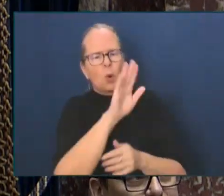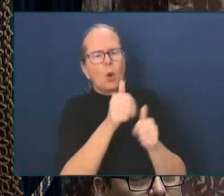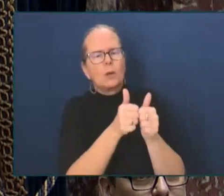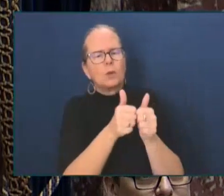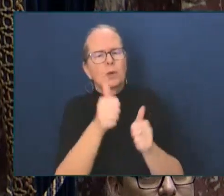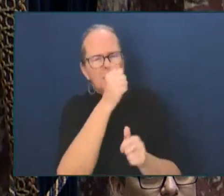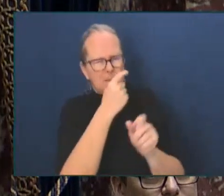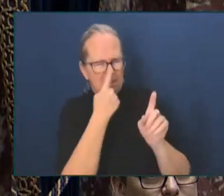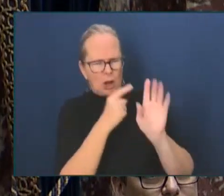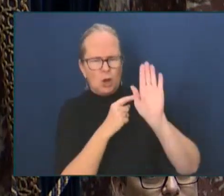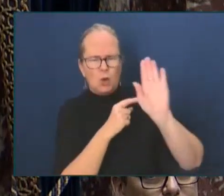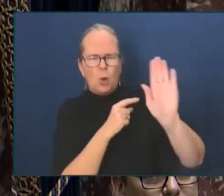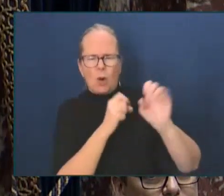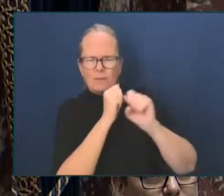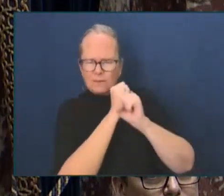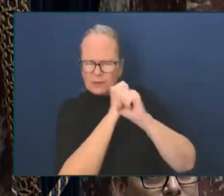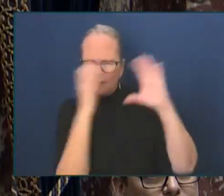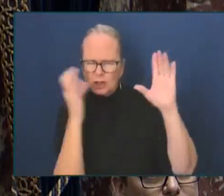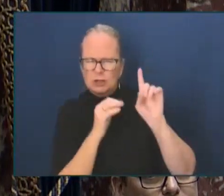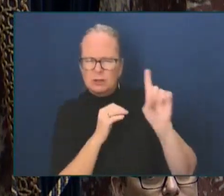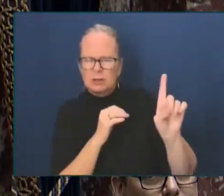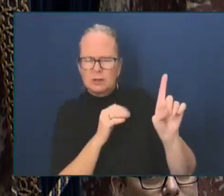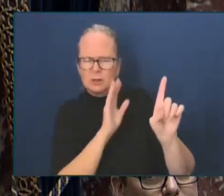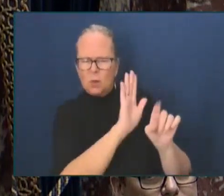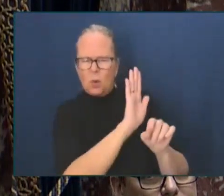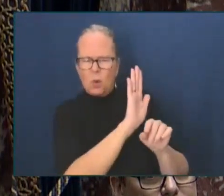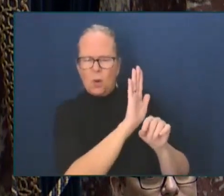funding for parents and caregivers of children with autism?